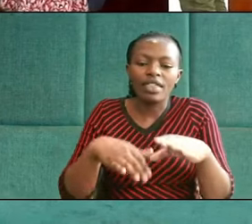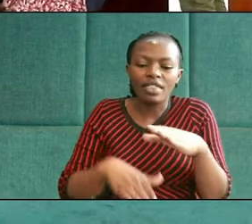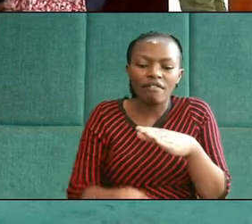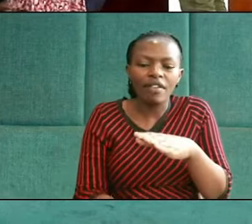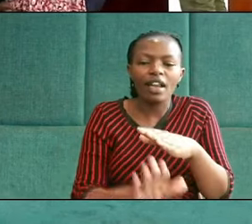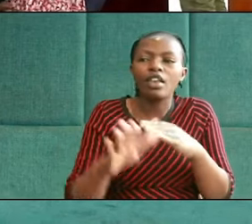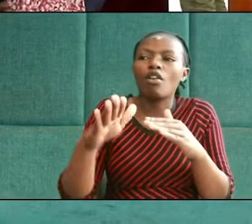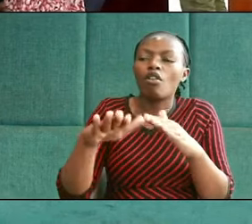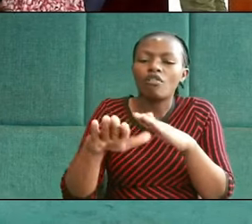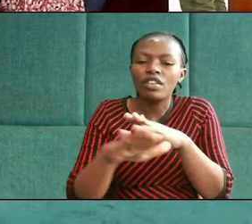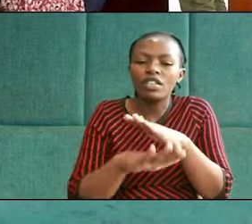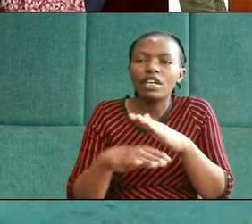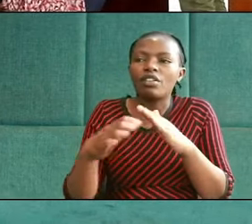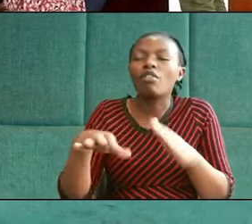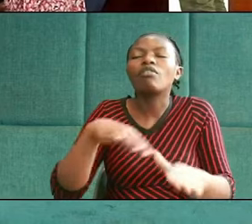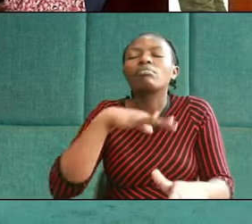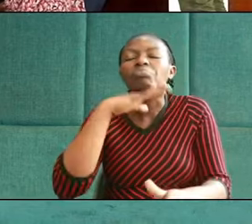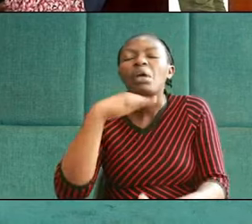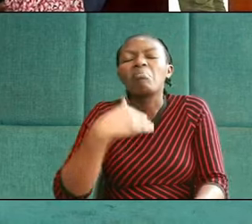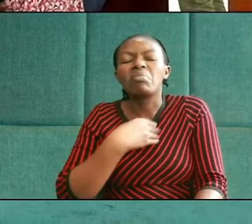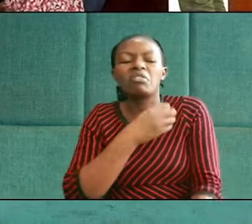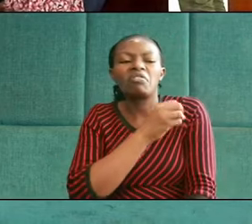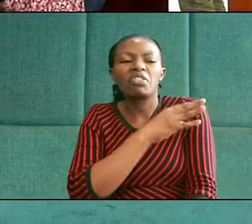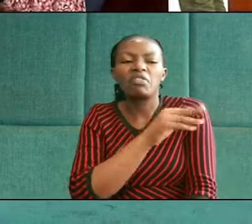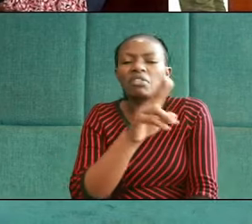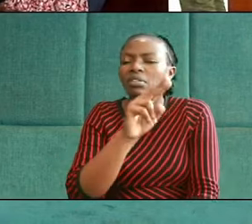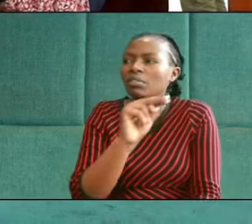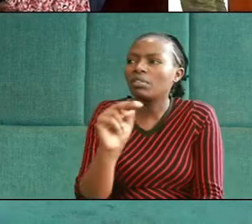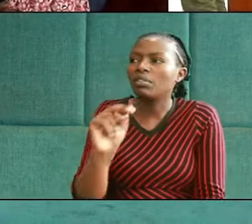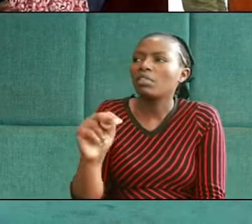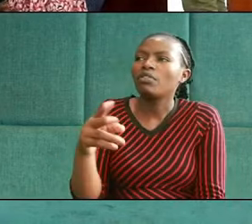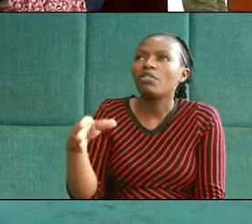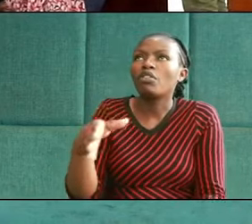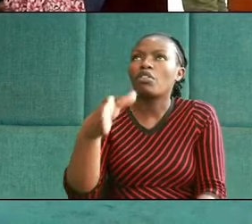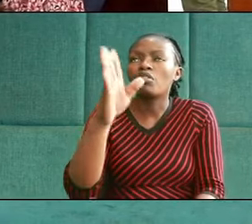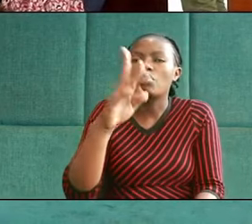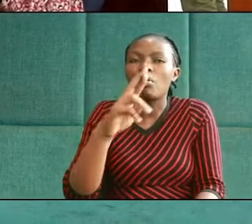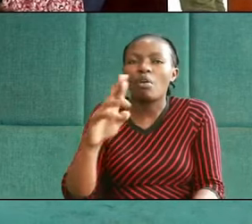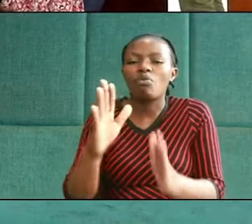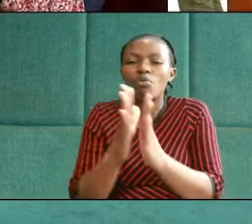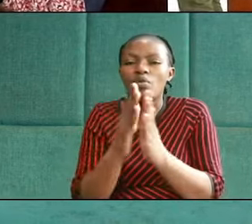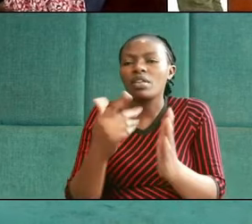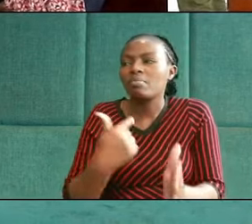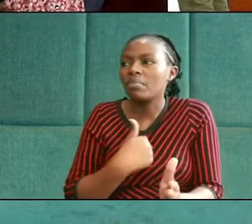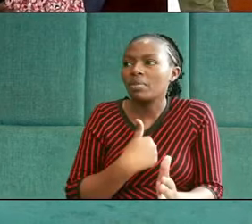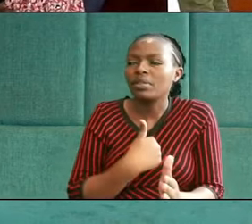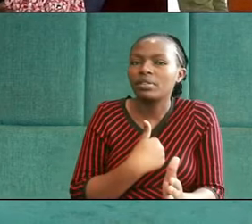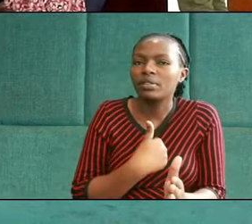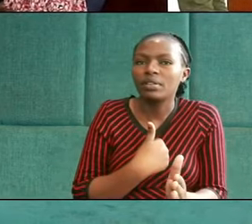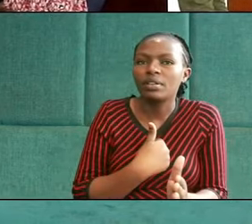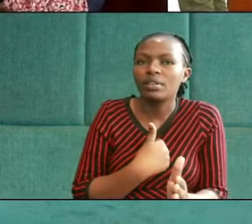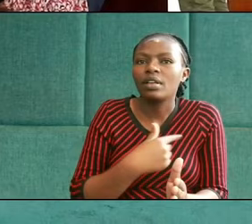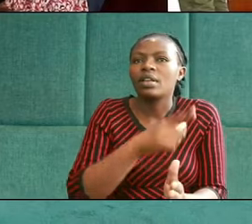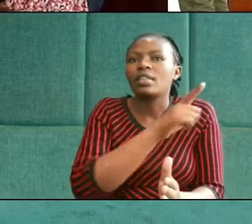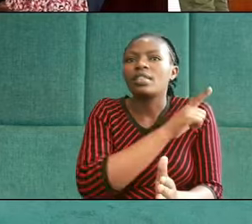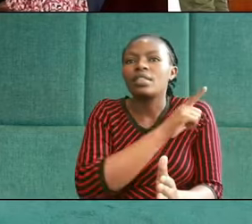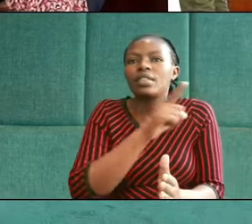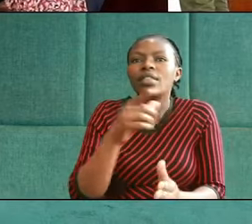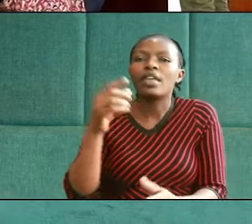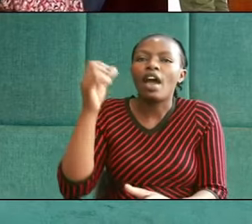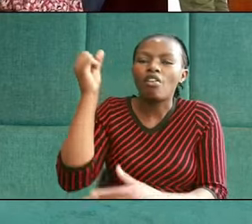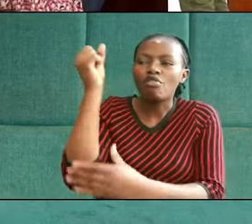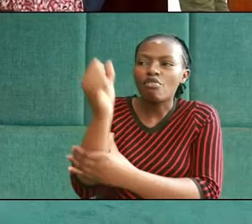of death? I shall fear no evil, for thou art with me. The Lord and thy staff,